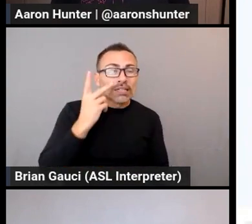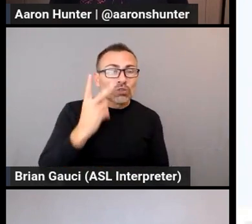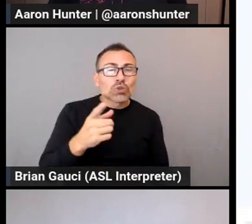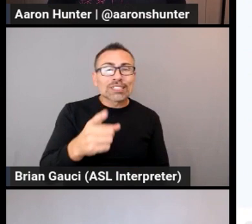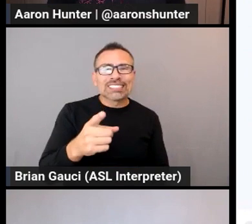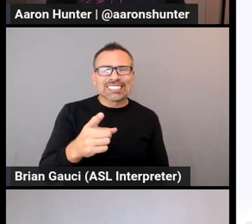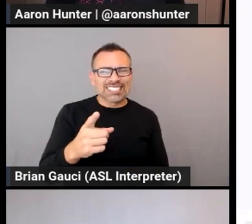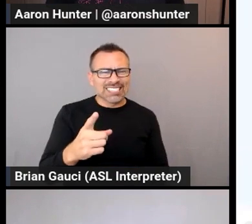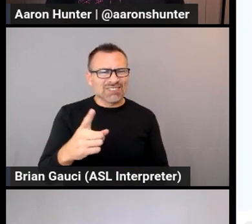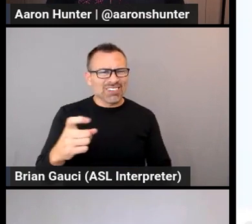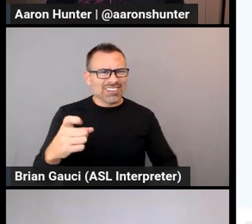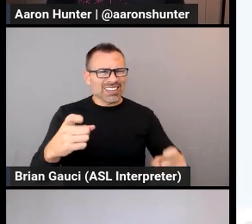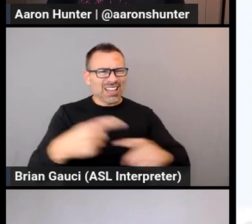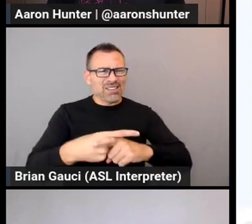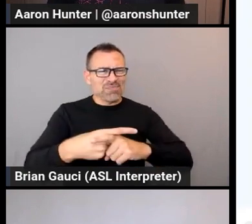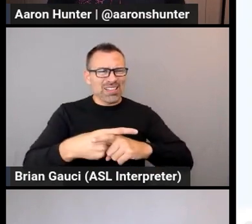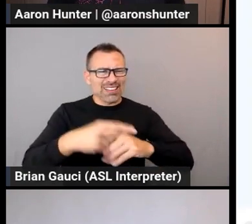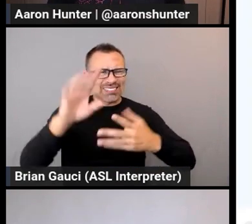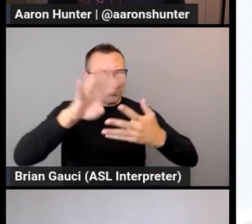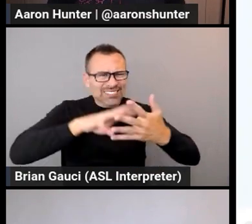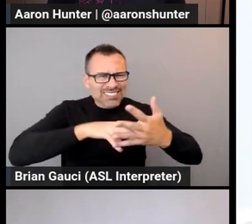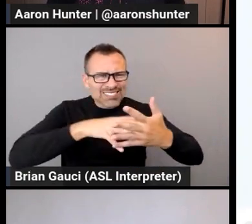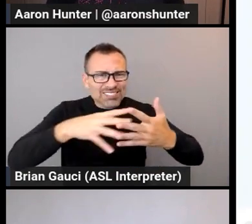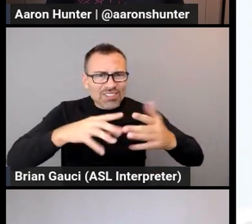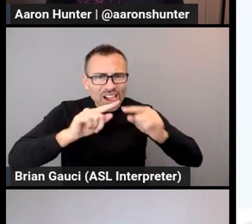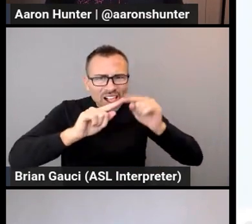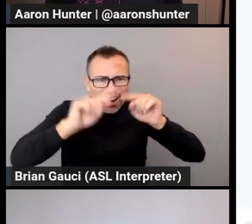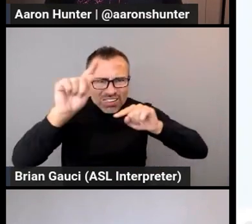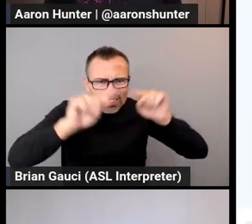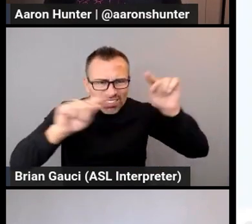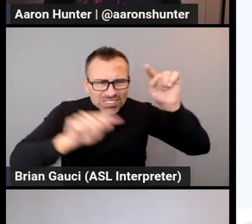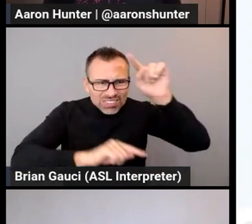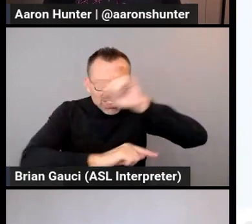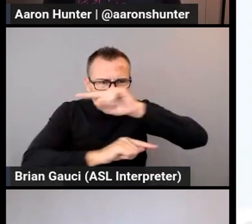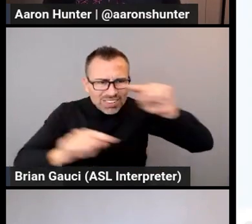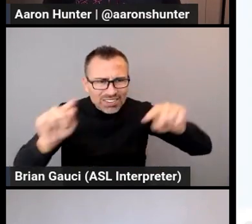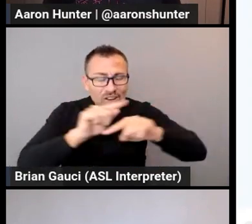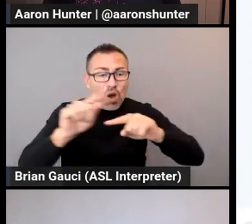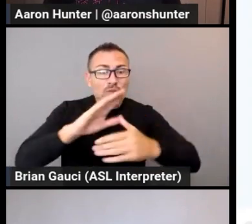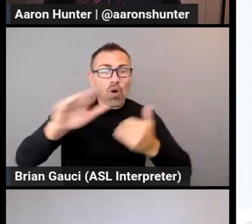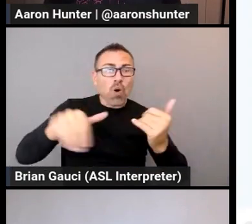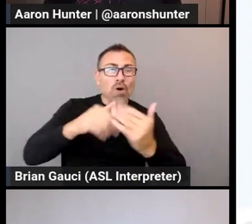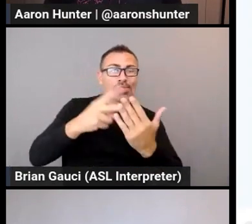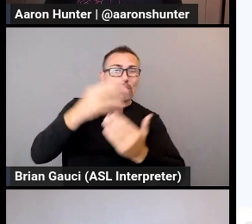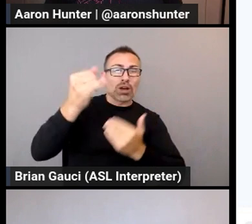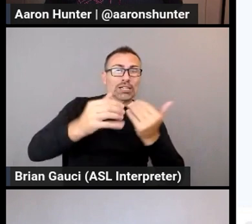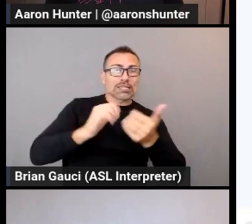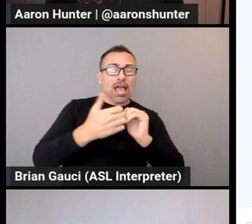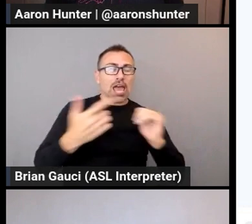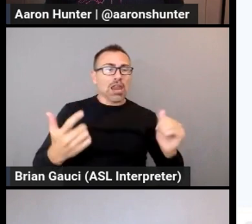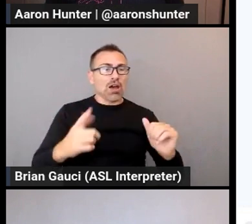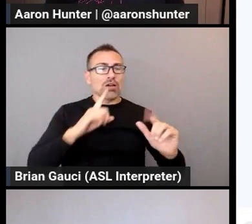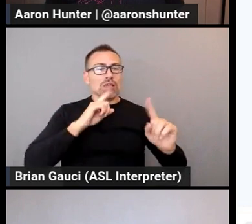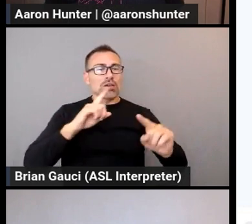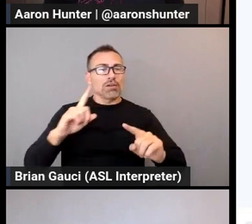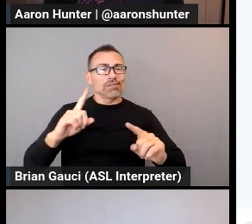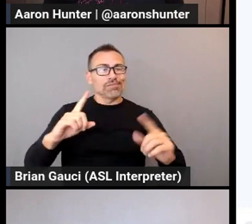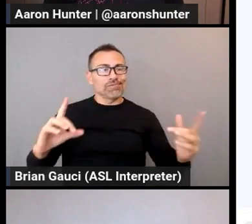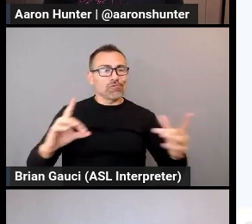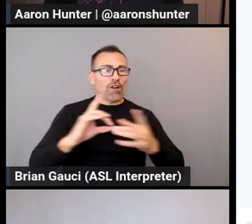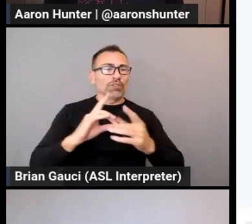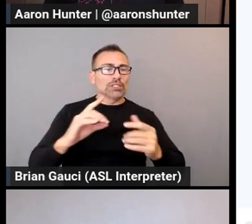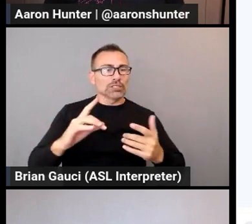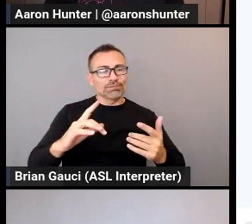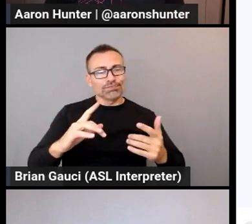complex, again, graph of what's all the projects and all the references to each project. So you can kind of see what we sort of see